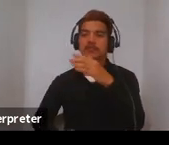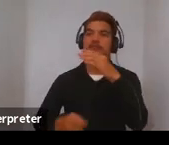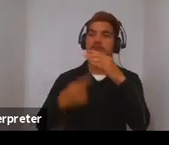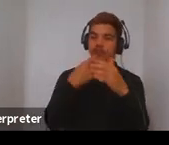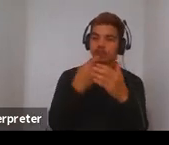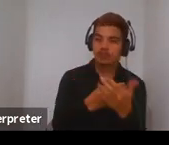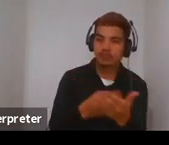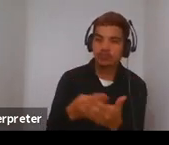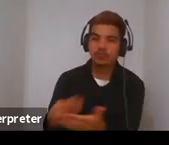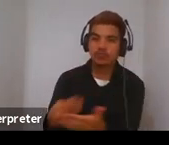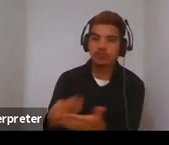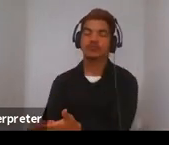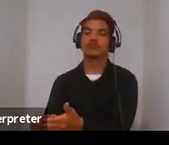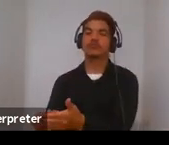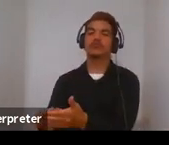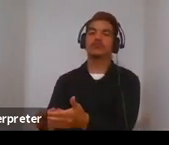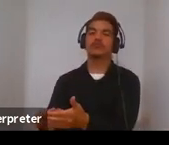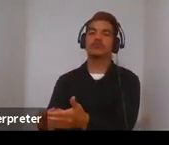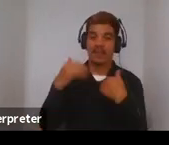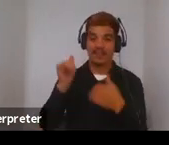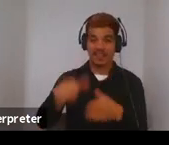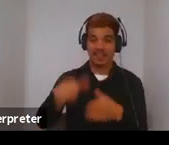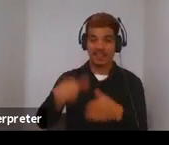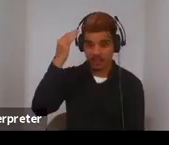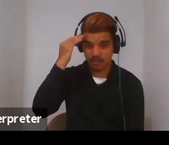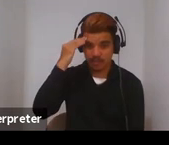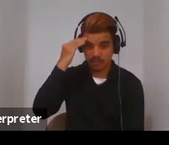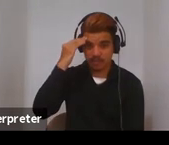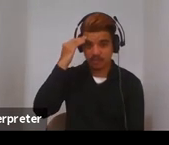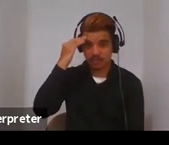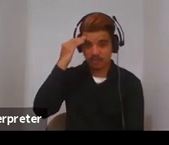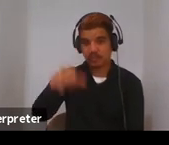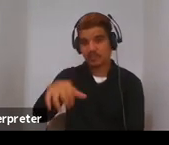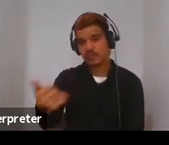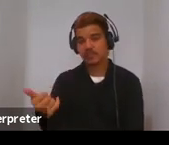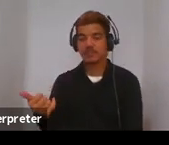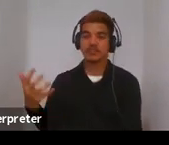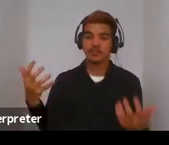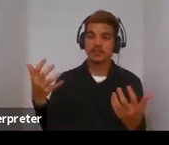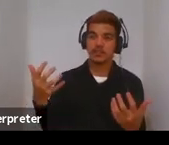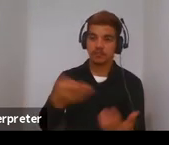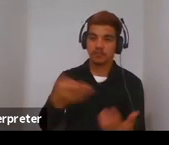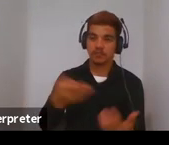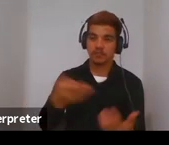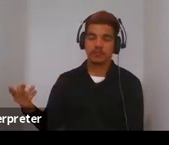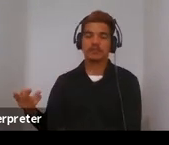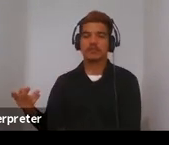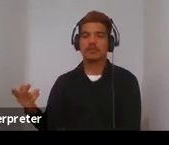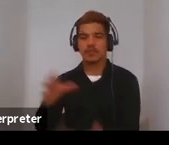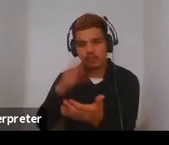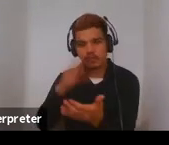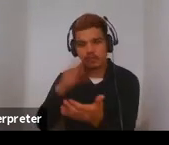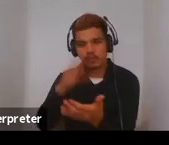time. So just having that knowledge is another piece where you can bring some of that knowledge and learning